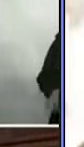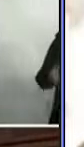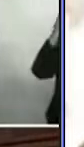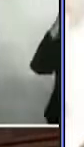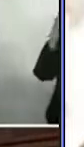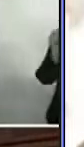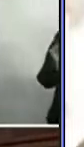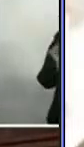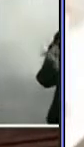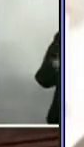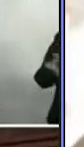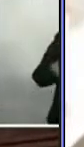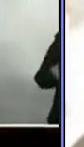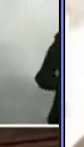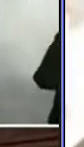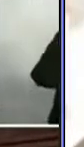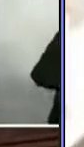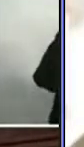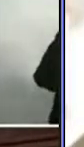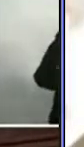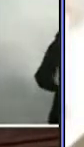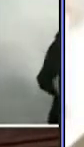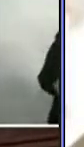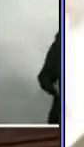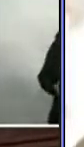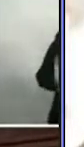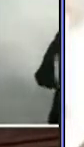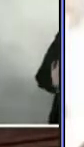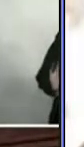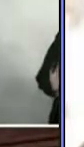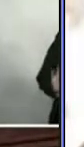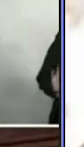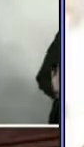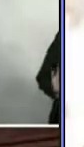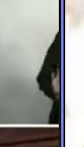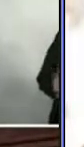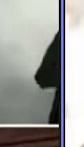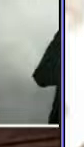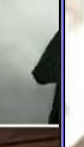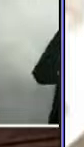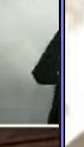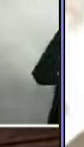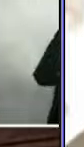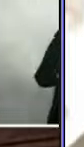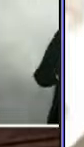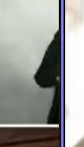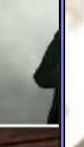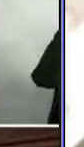a firmer hand on the actions of officials. Consequence management,